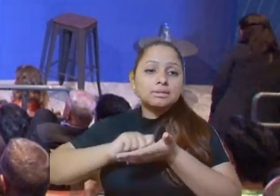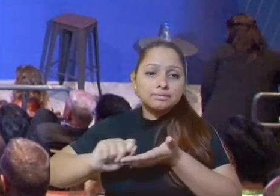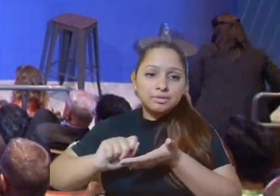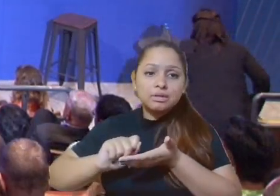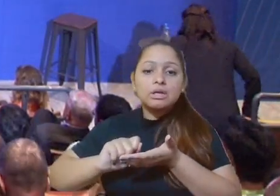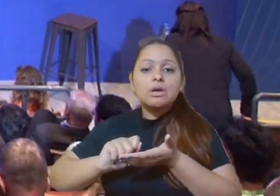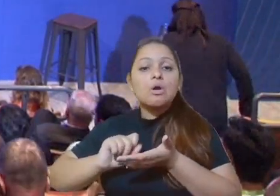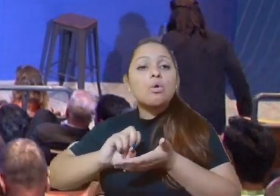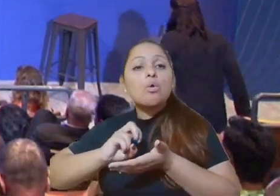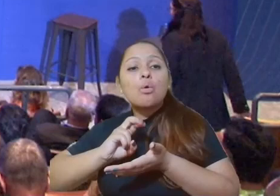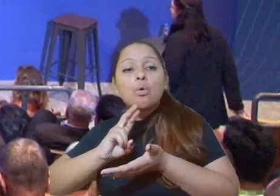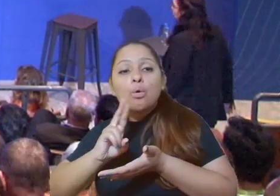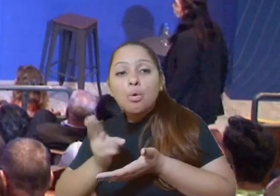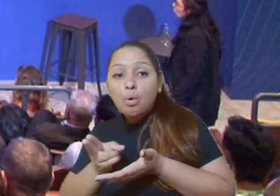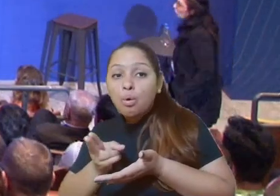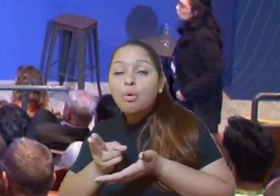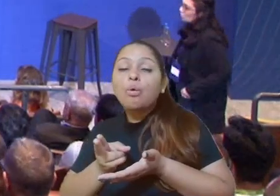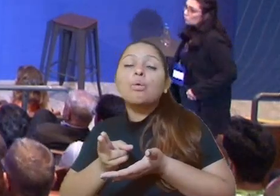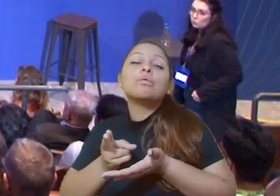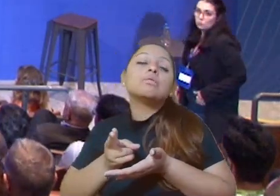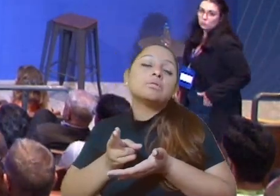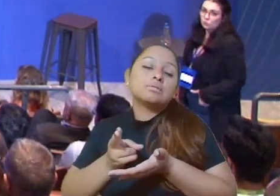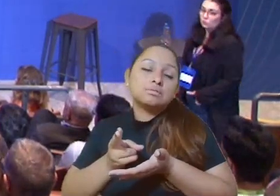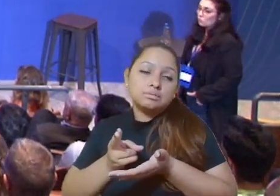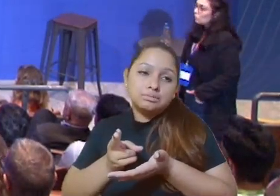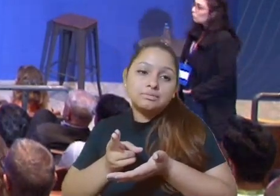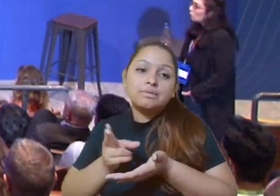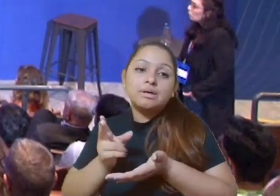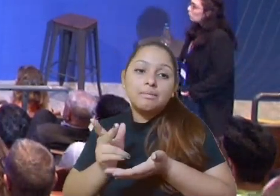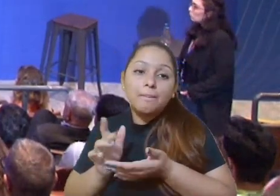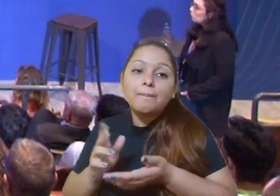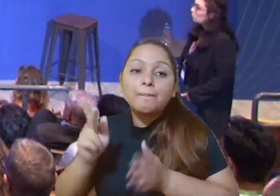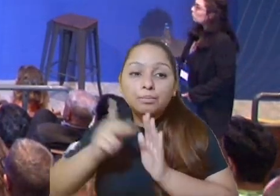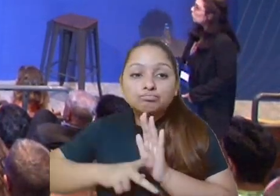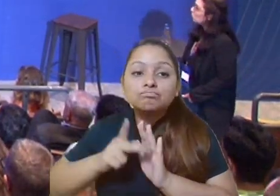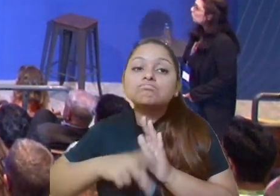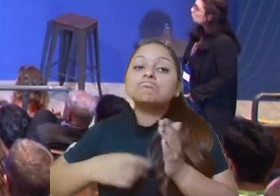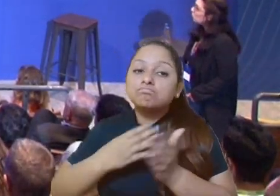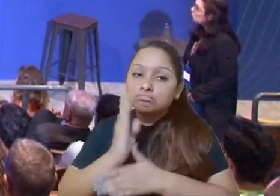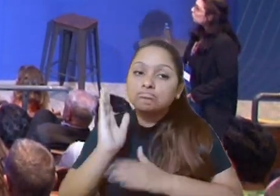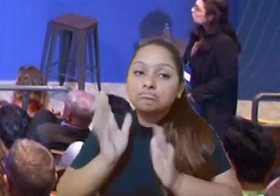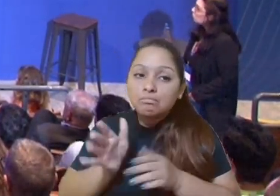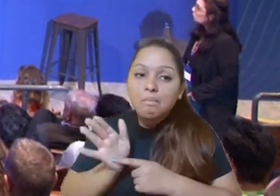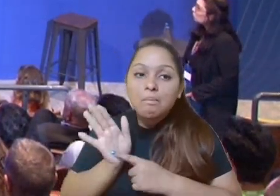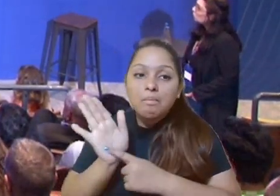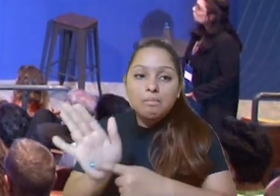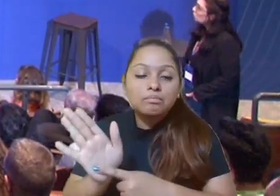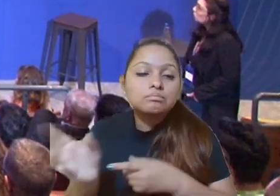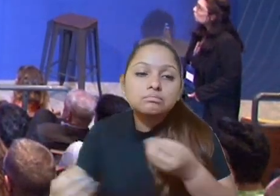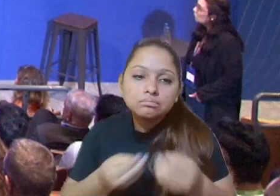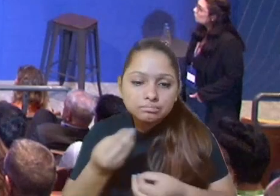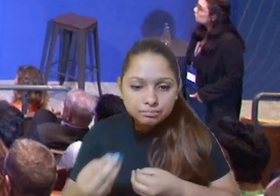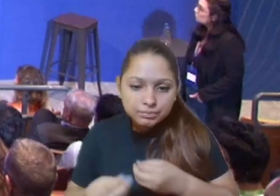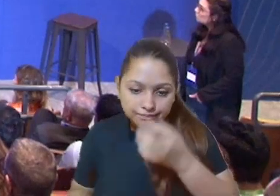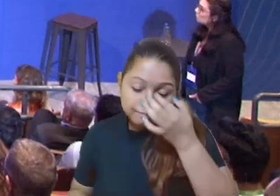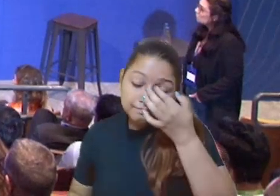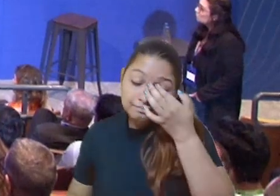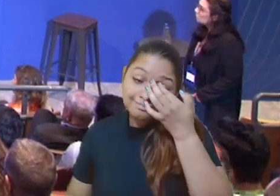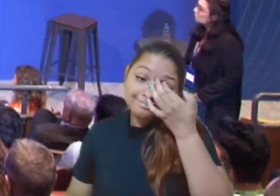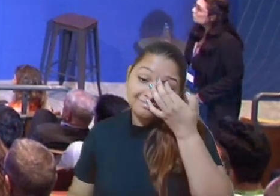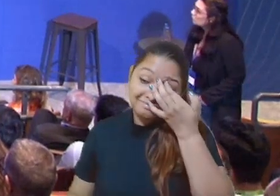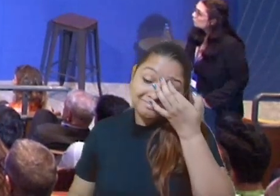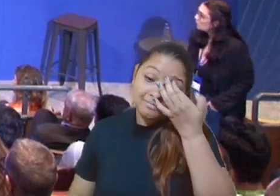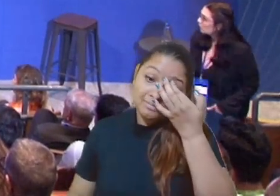the presentation of an approved project? Thank you for clarifying. We have an amazing project that I would like to present. Oh, that's